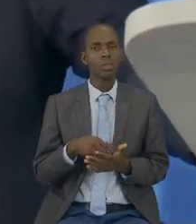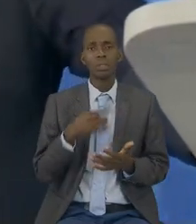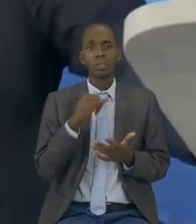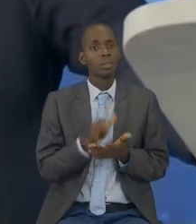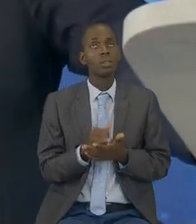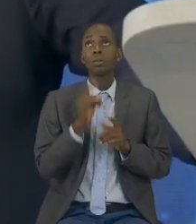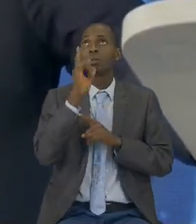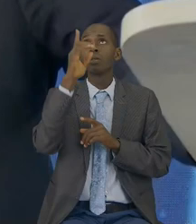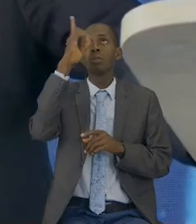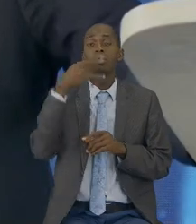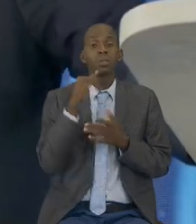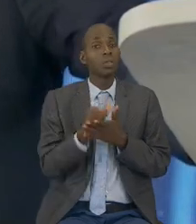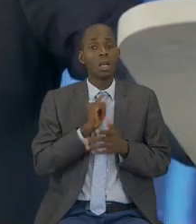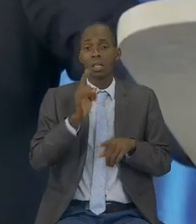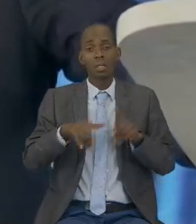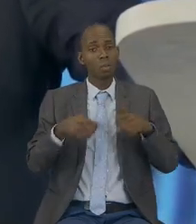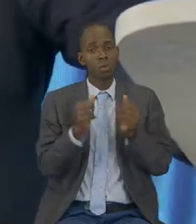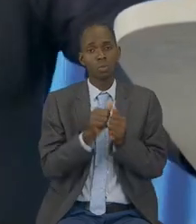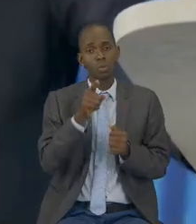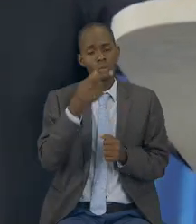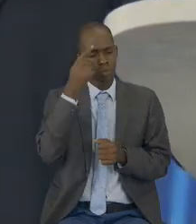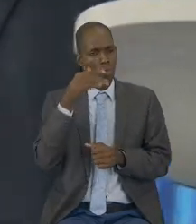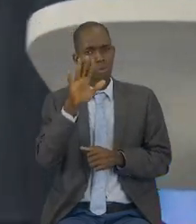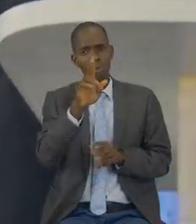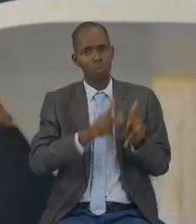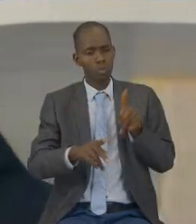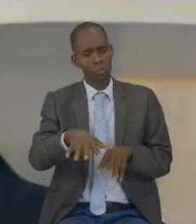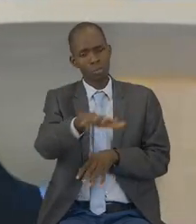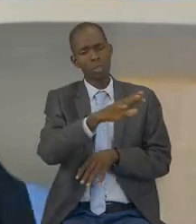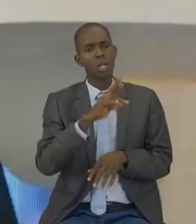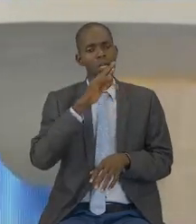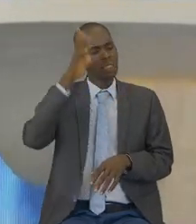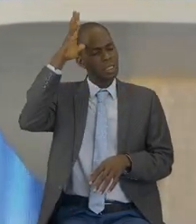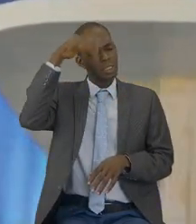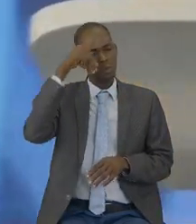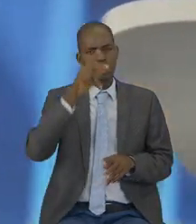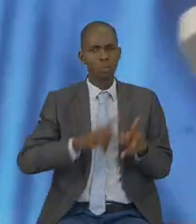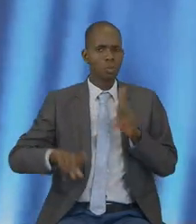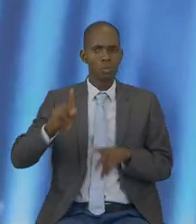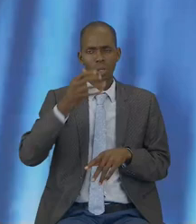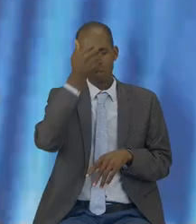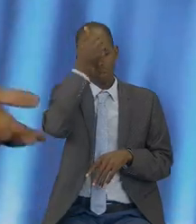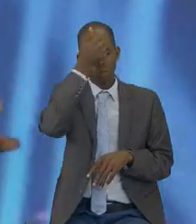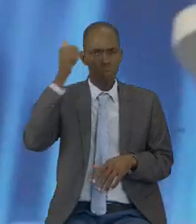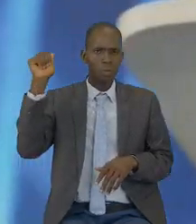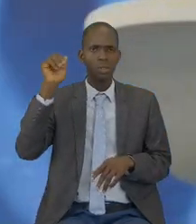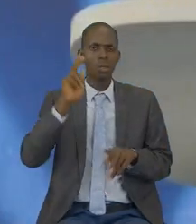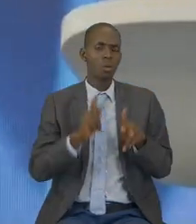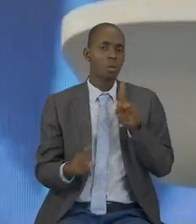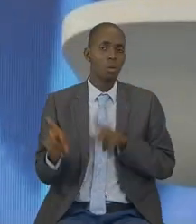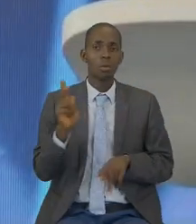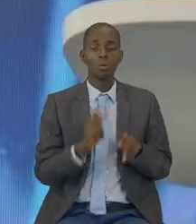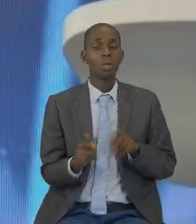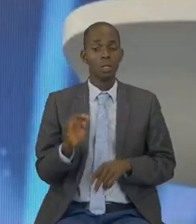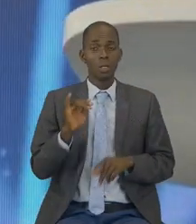The stiff-necked people, the stubborn people, the rebellious people, the disobedient people, I